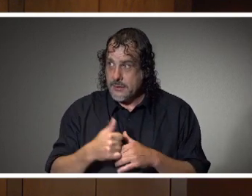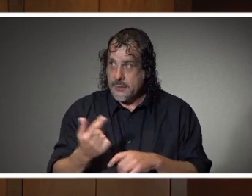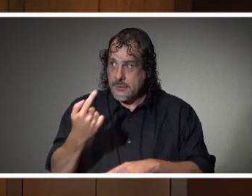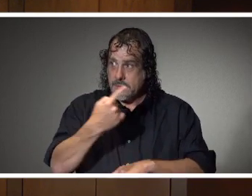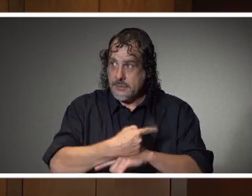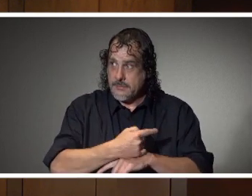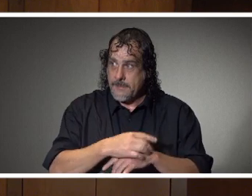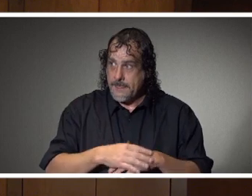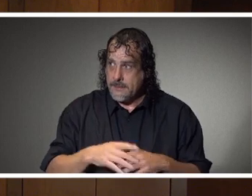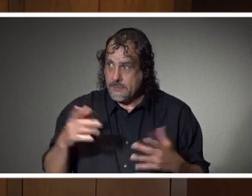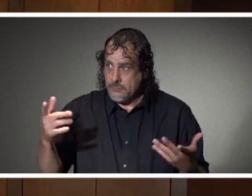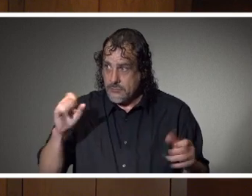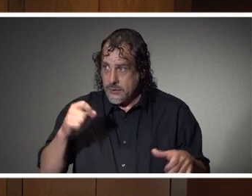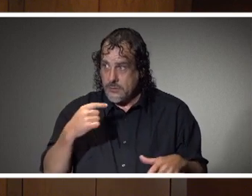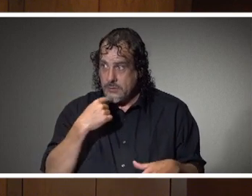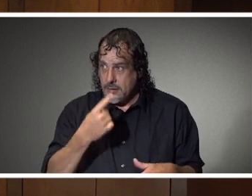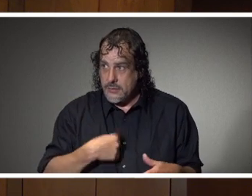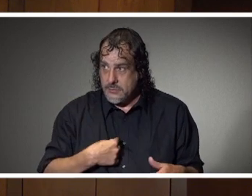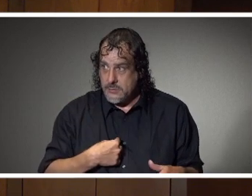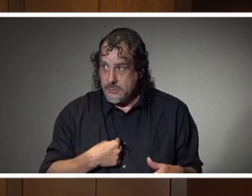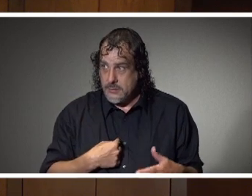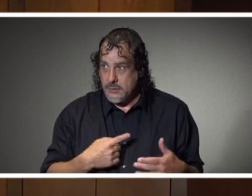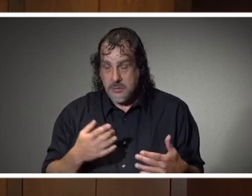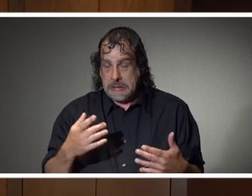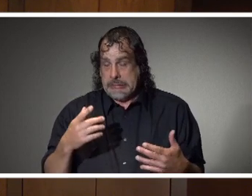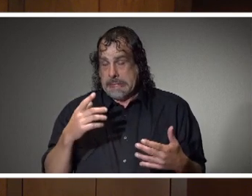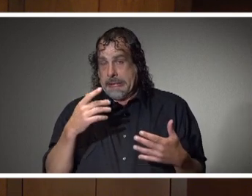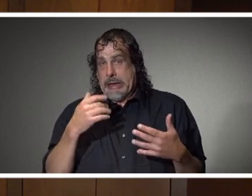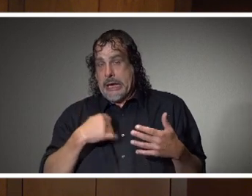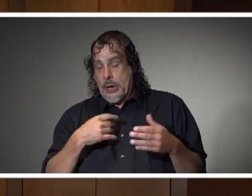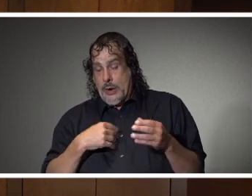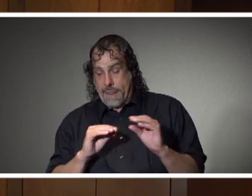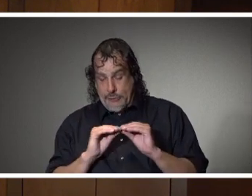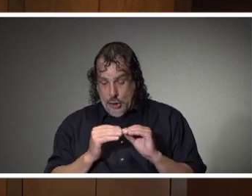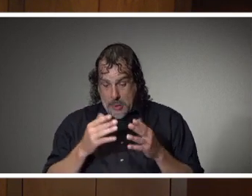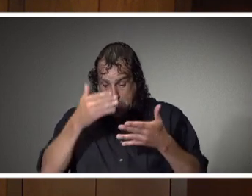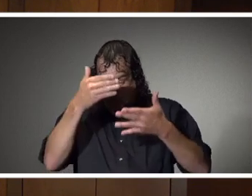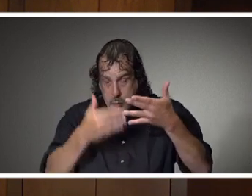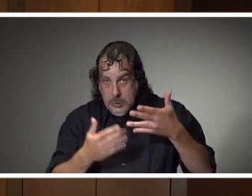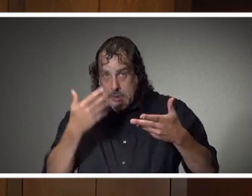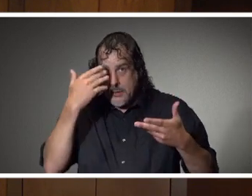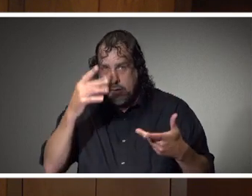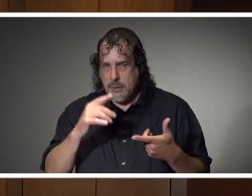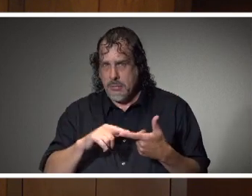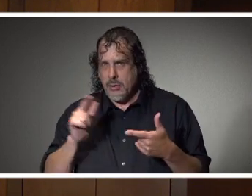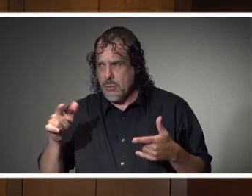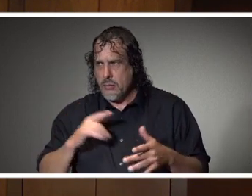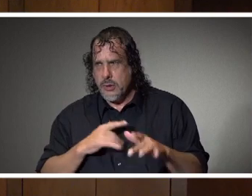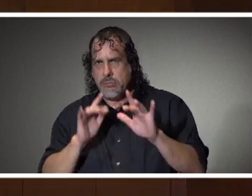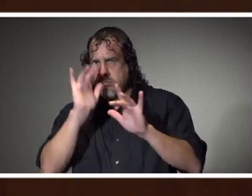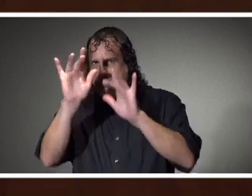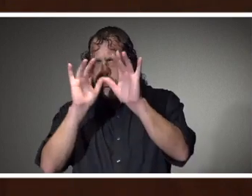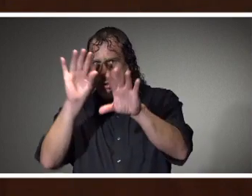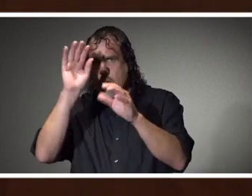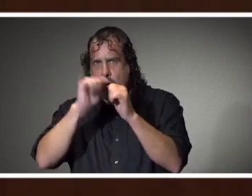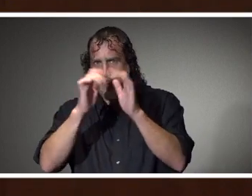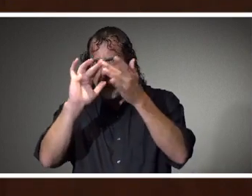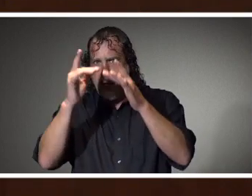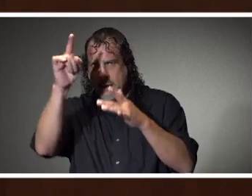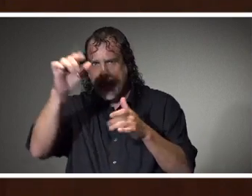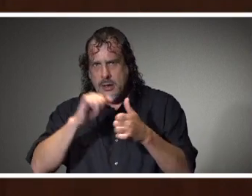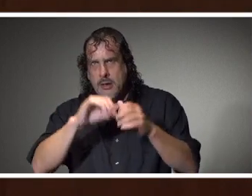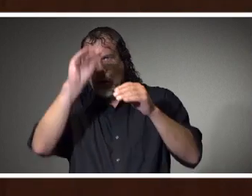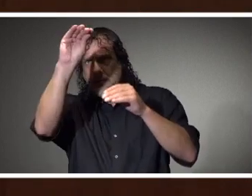cases? And could you tell us those numbers? Yeah, well, I don't have them in front of me, no, but when we post them, it'll be parsed out in the data by